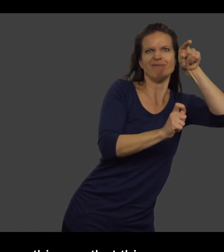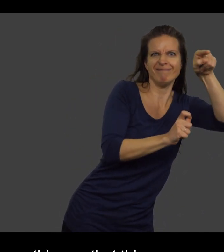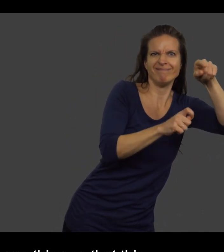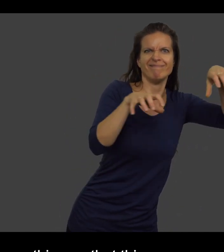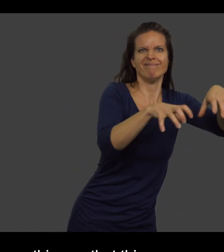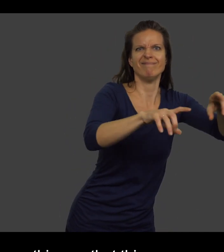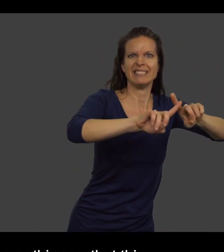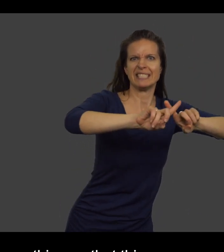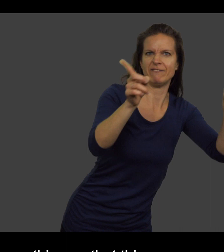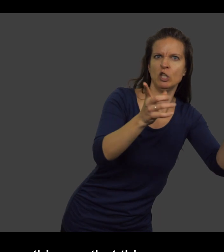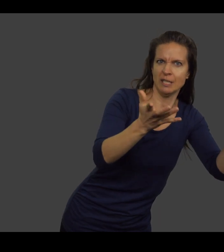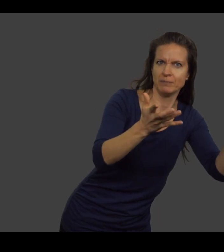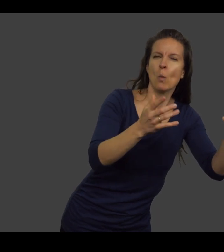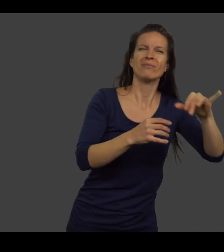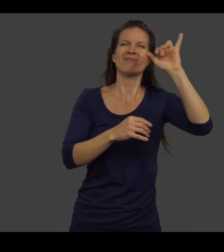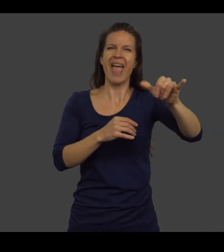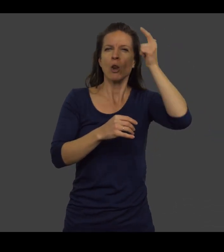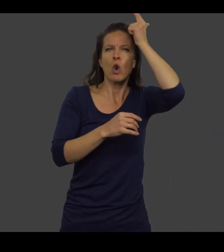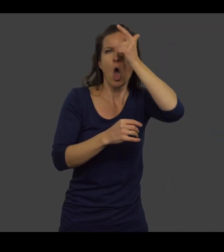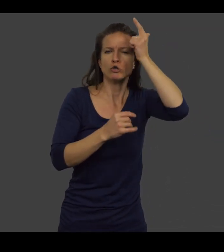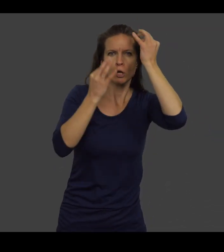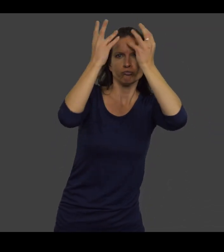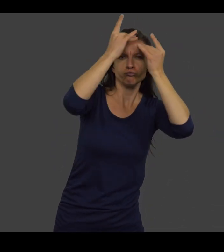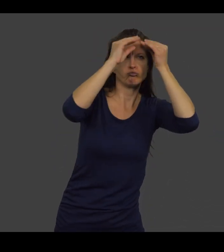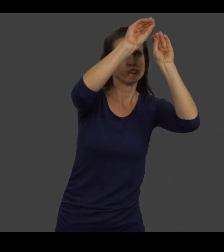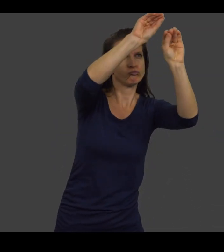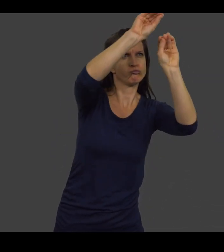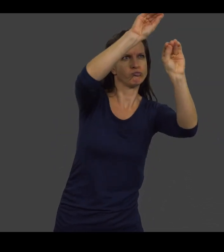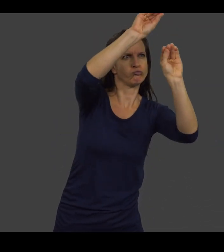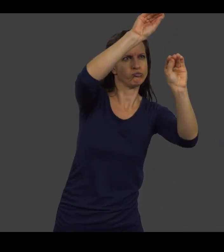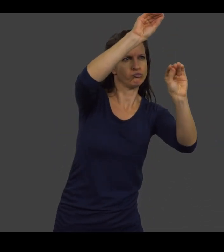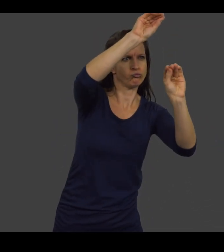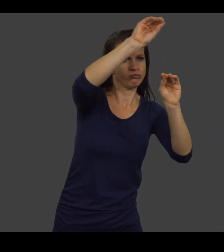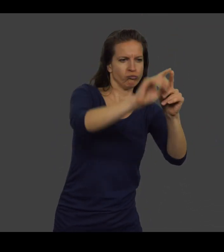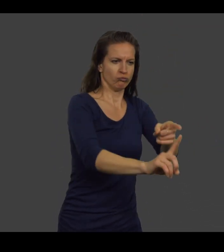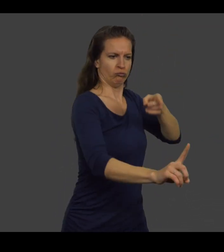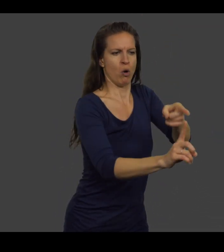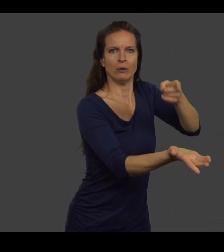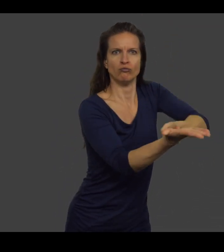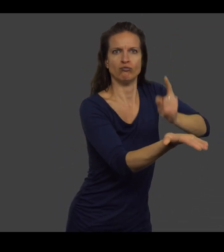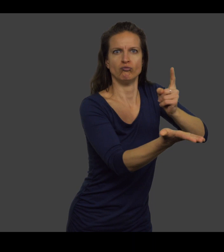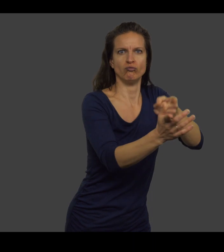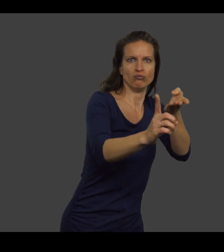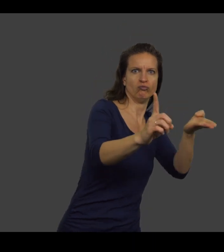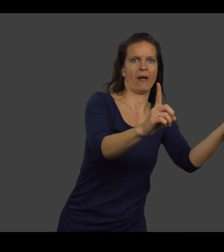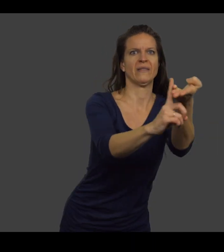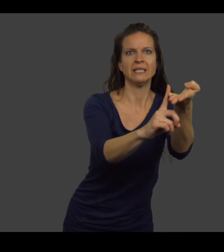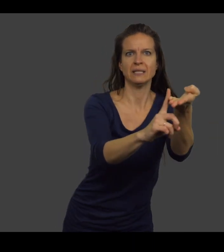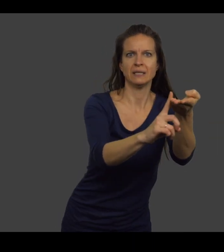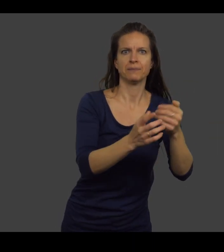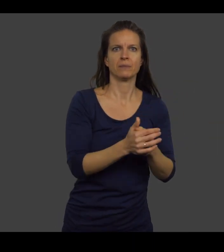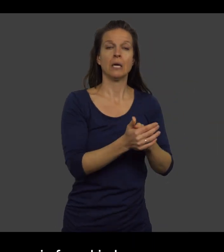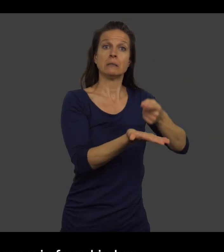stop doing that one thing so that this other thing will be the outcome. So you're persuading me with reason. Yeah, discourse forces you to think logically